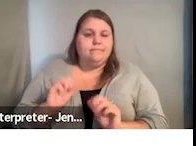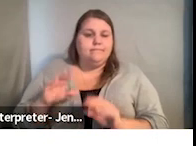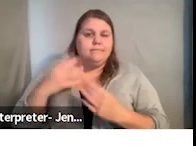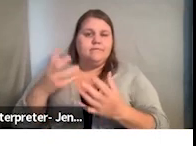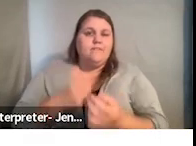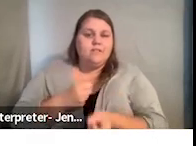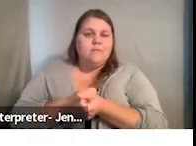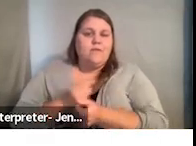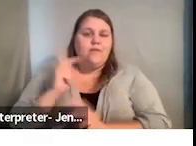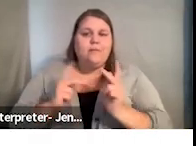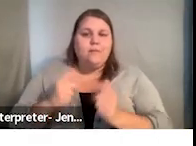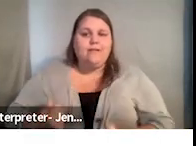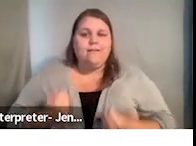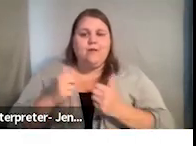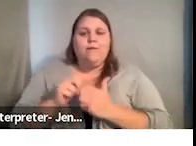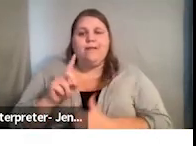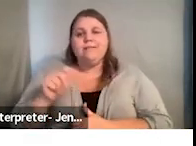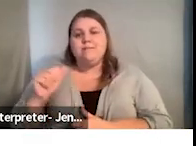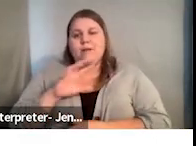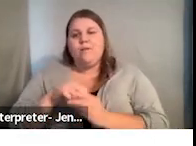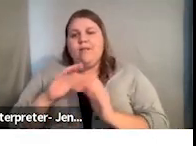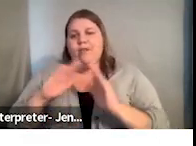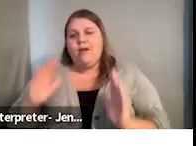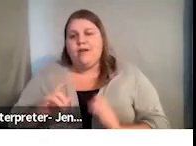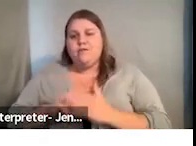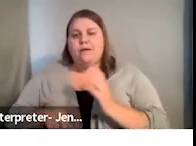for folks living with disabilities and their housing needs?